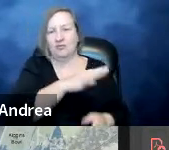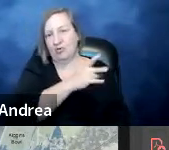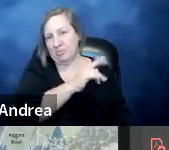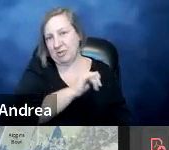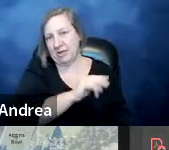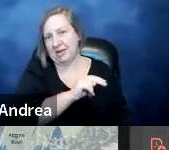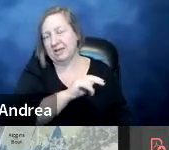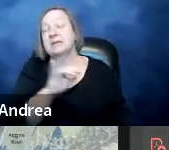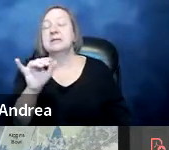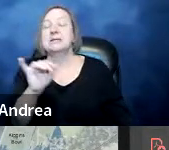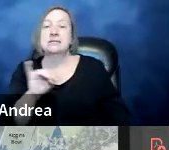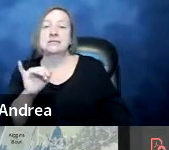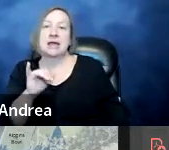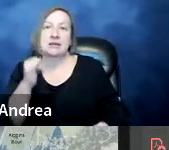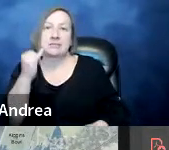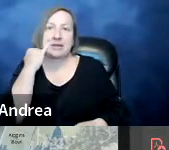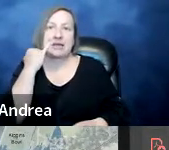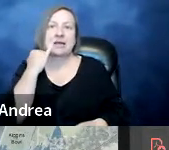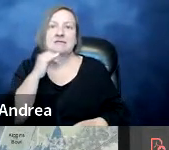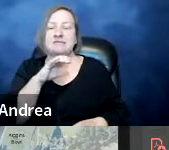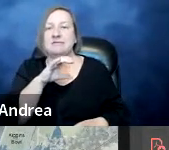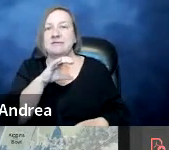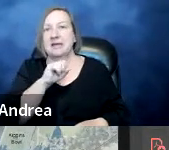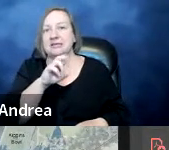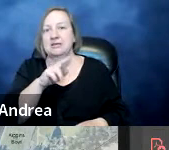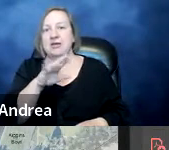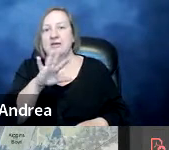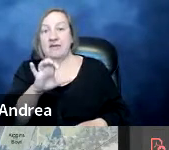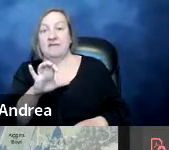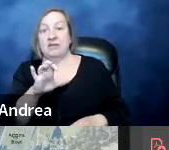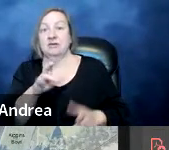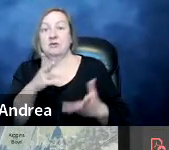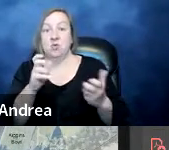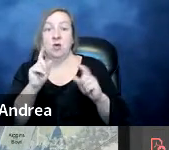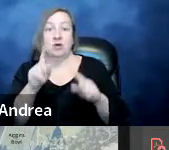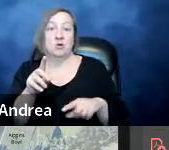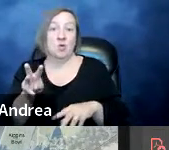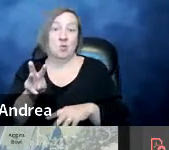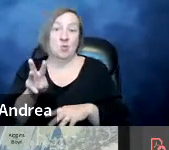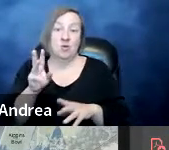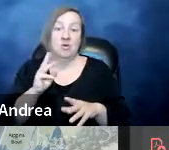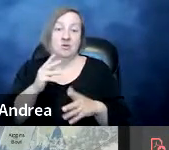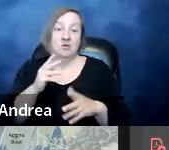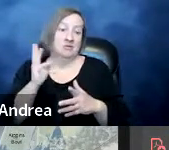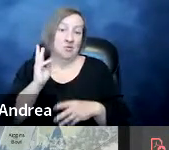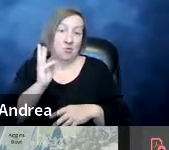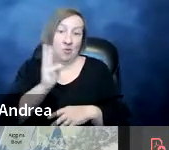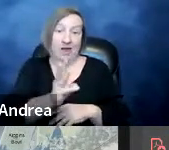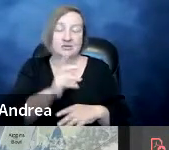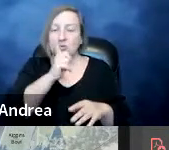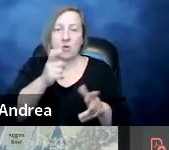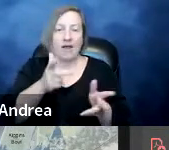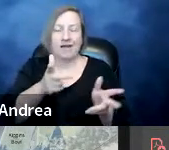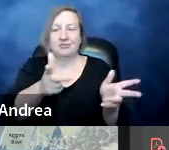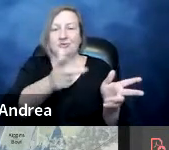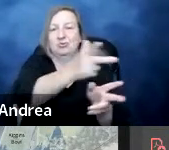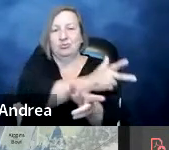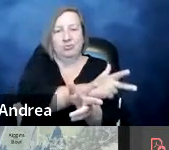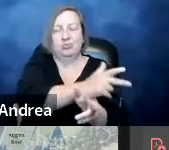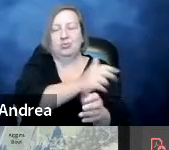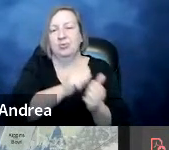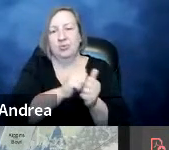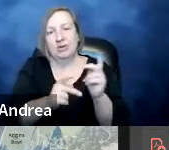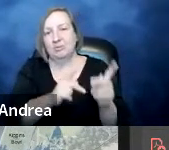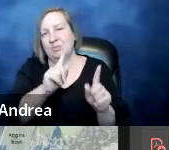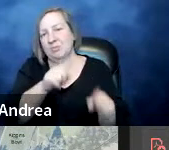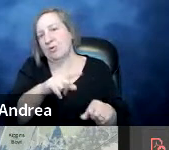500, you come westbound, and you don't have to weave with the folks going to